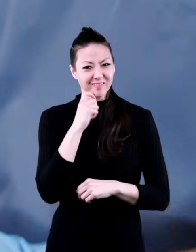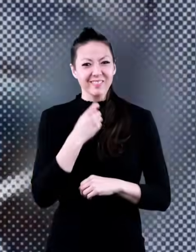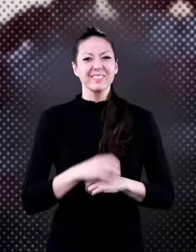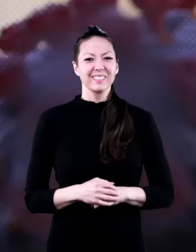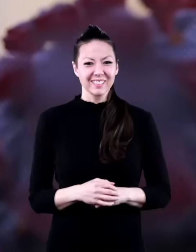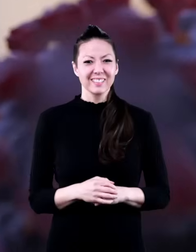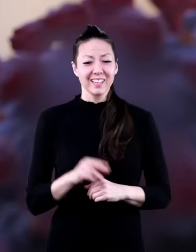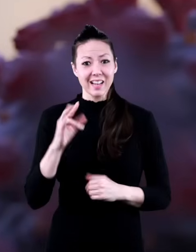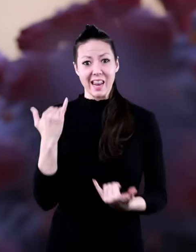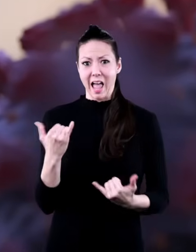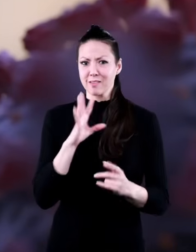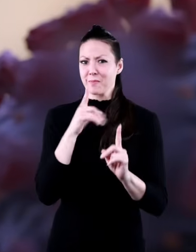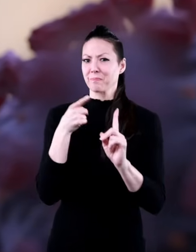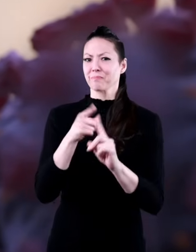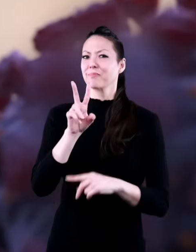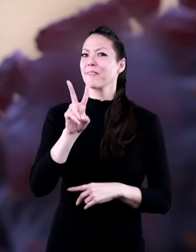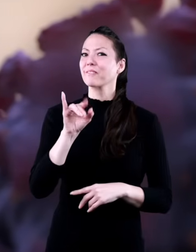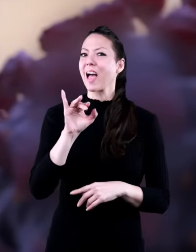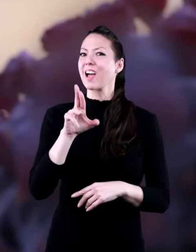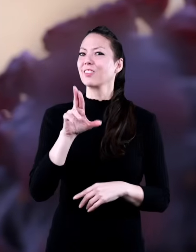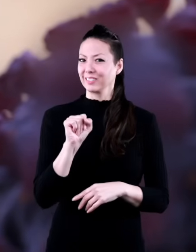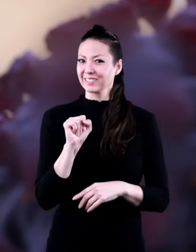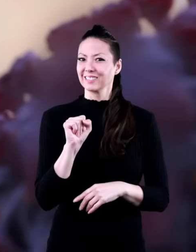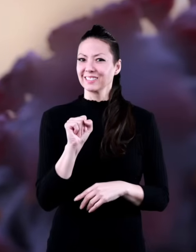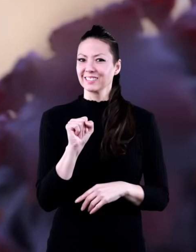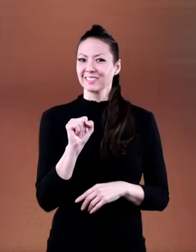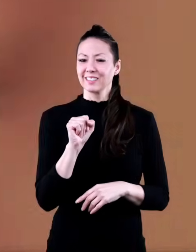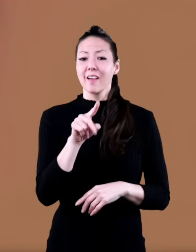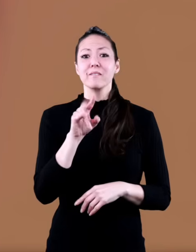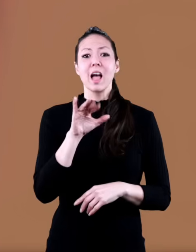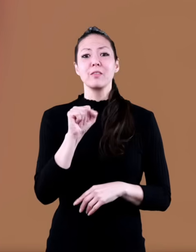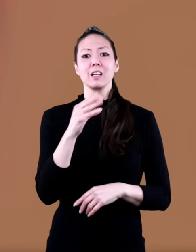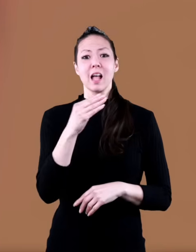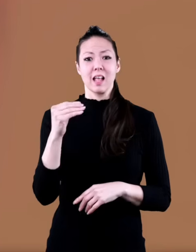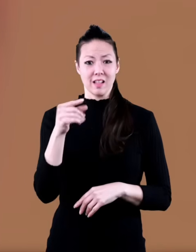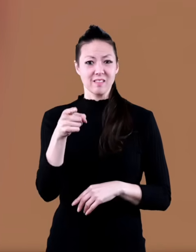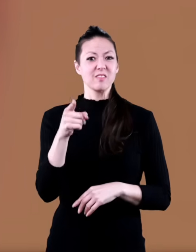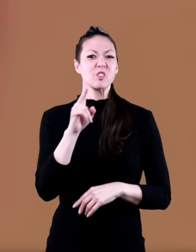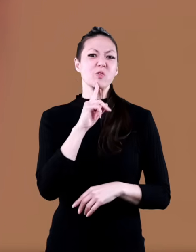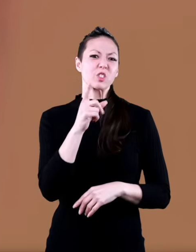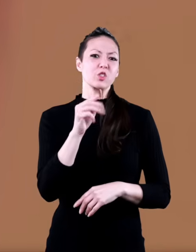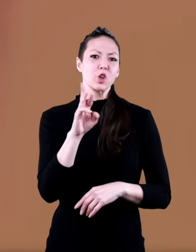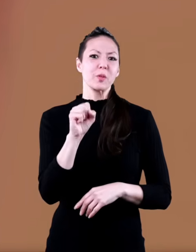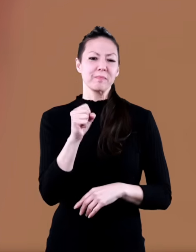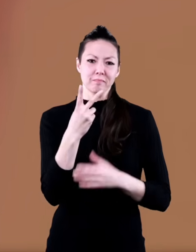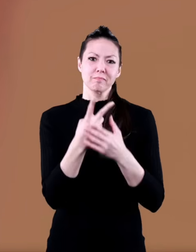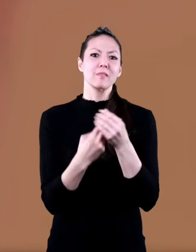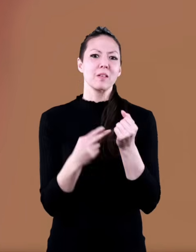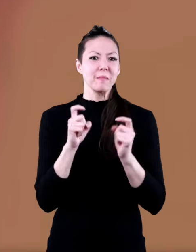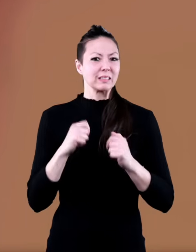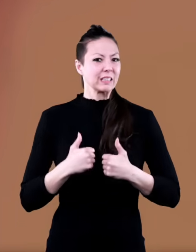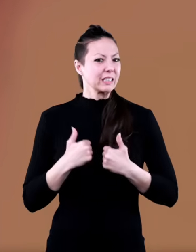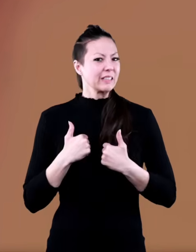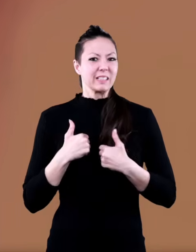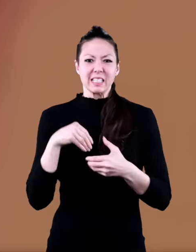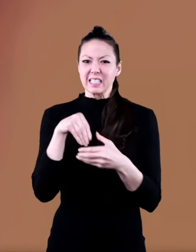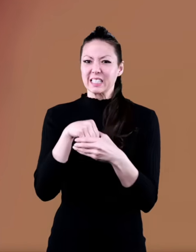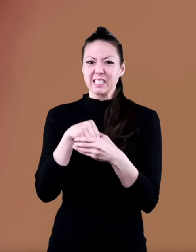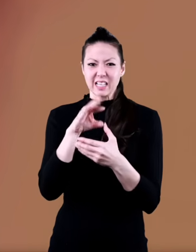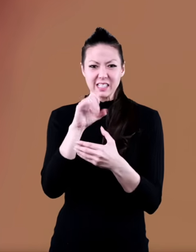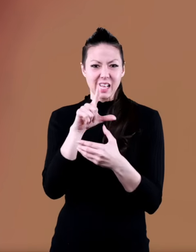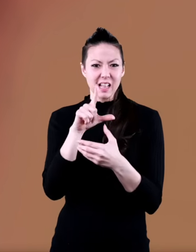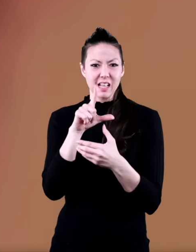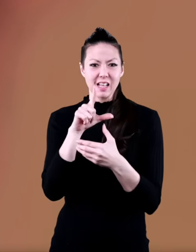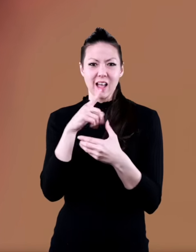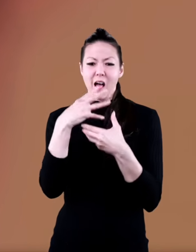viruses viruses are germs that need to be inside a living